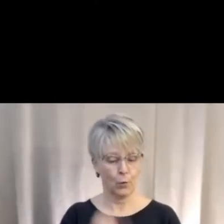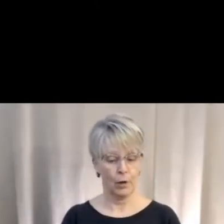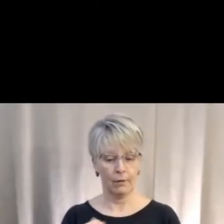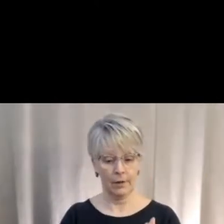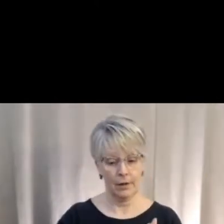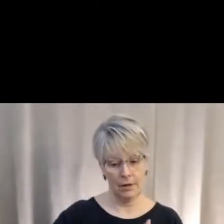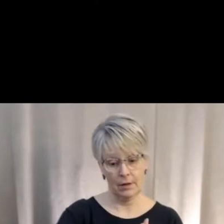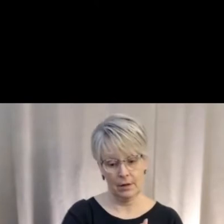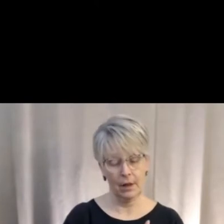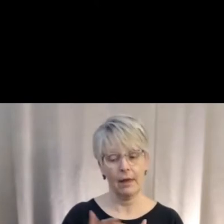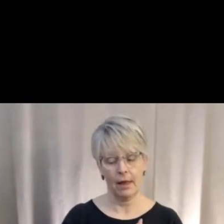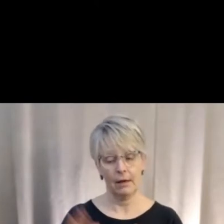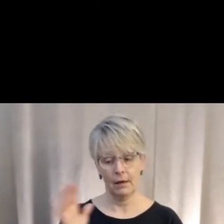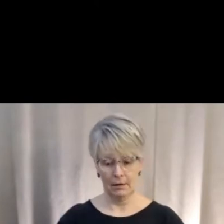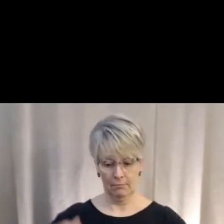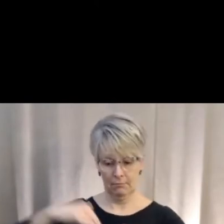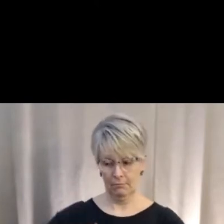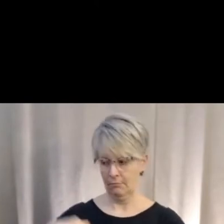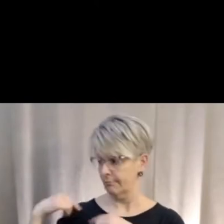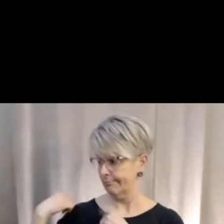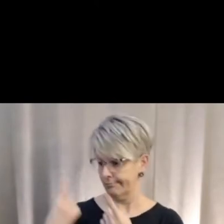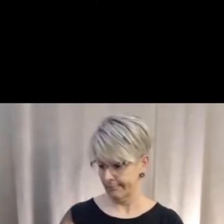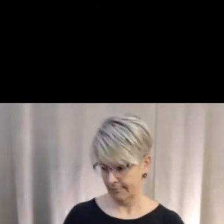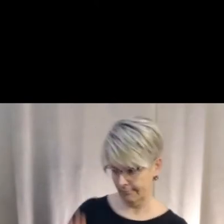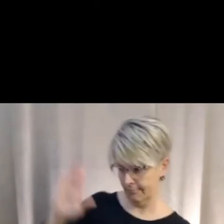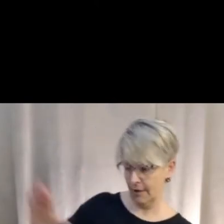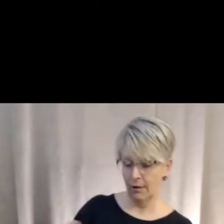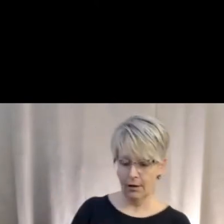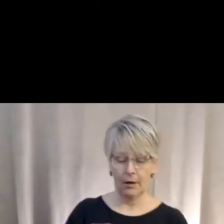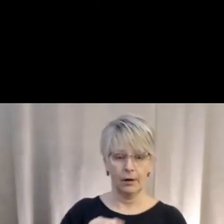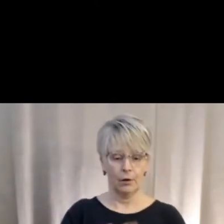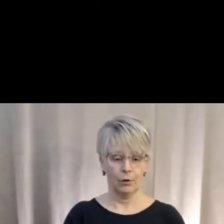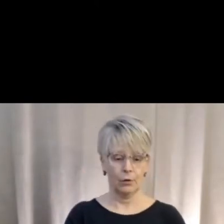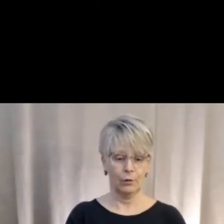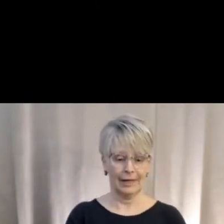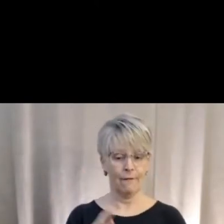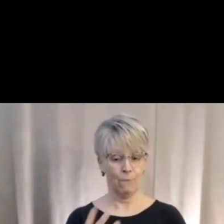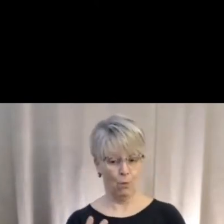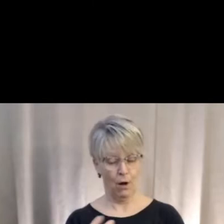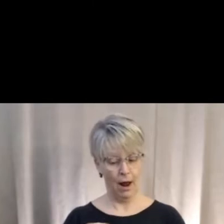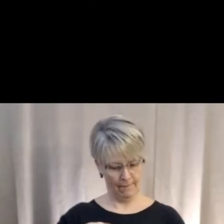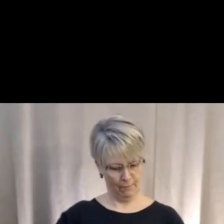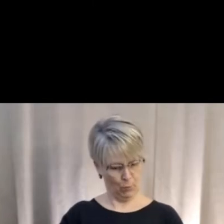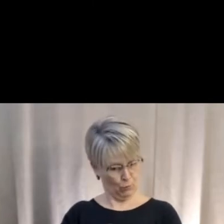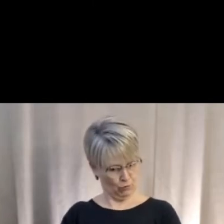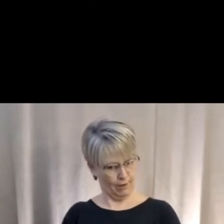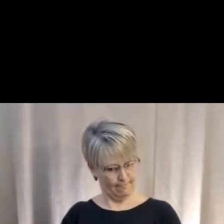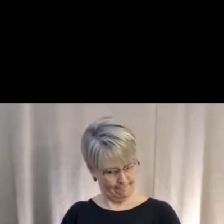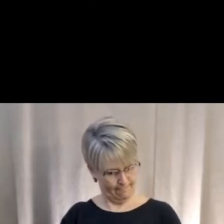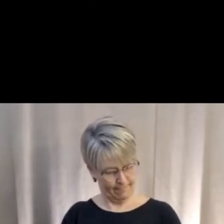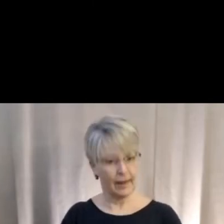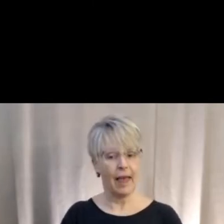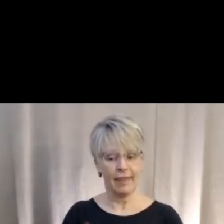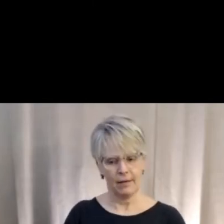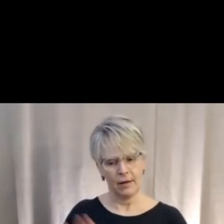on traditional lands referred to as Treaty 4. So we're in Regina. I myself am. The original lands of the